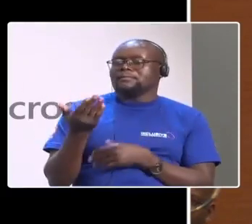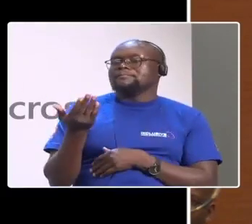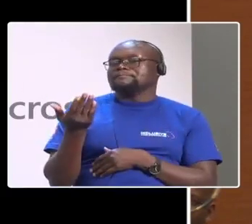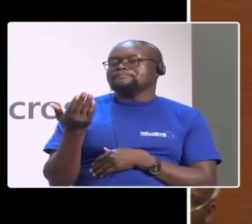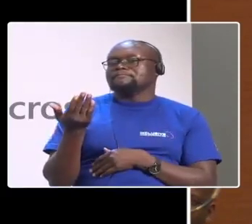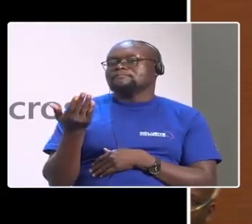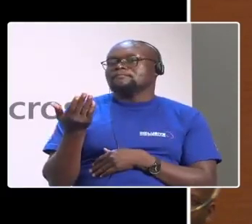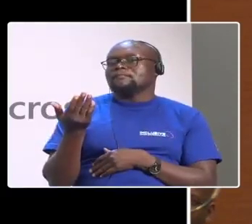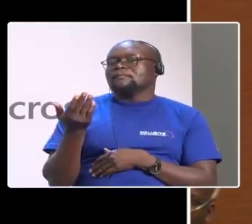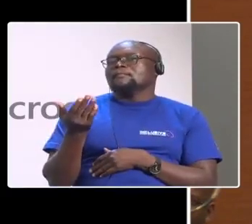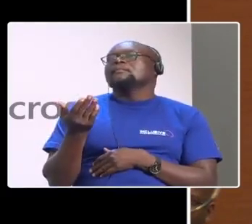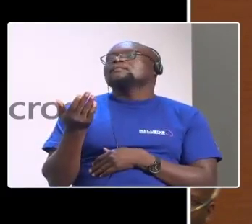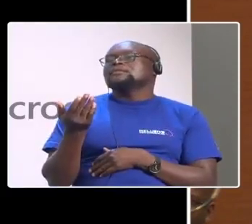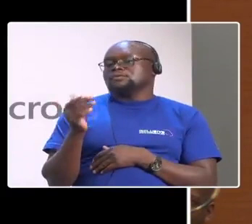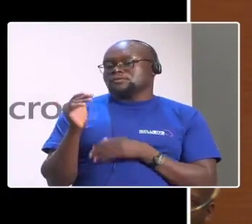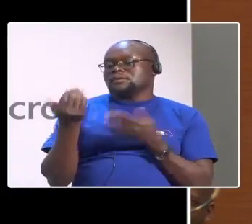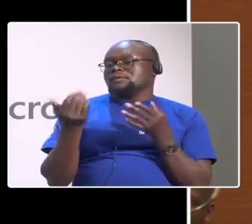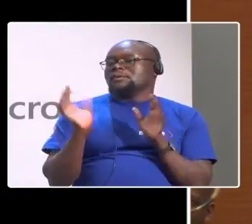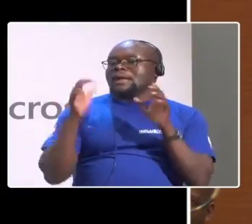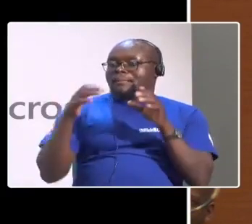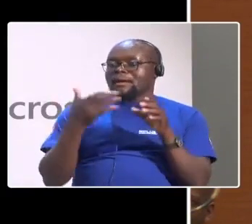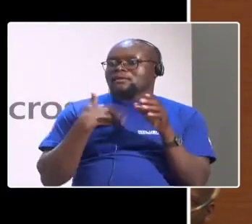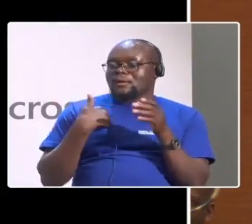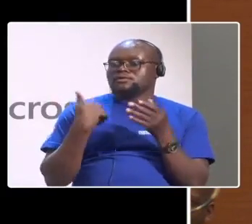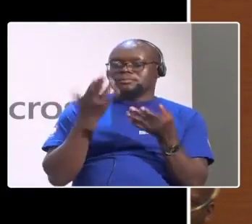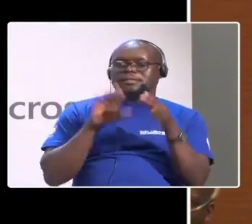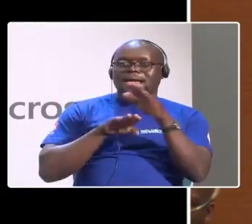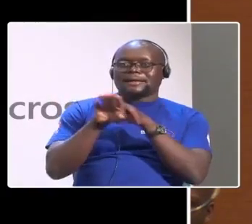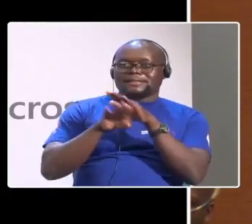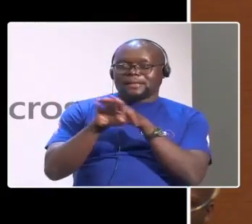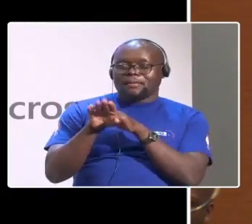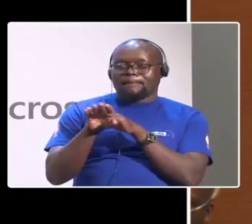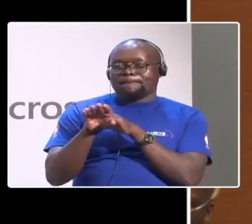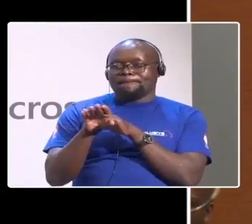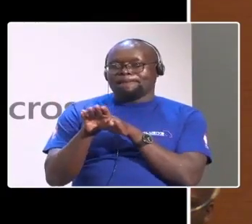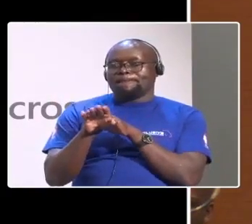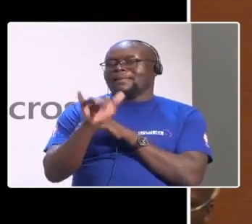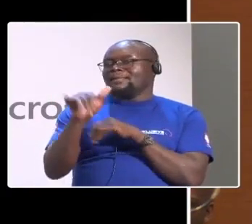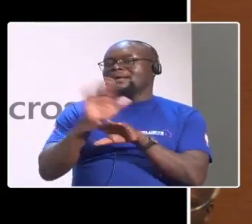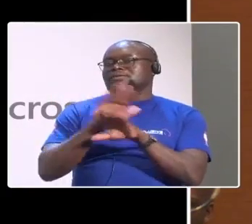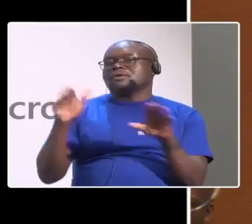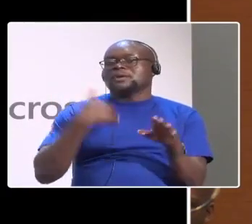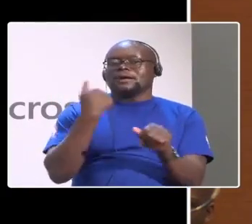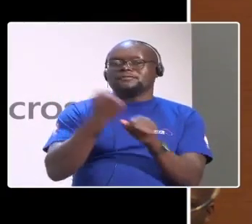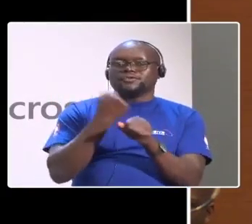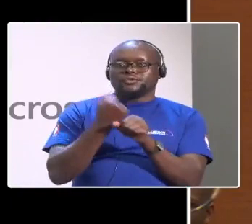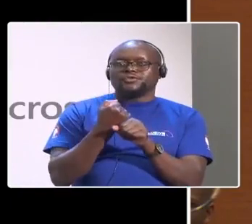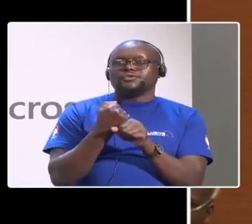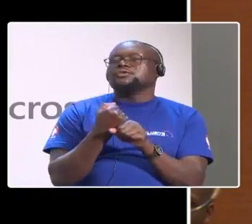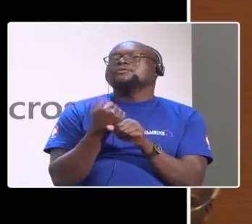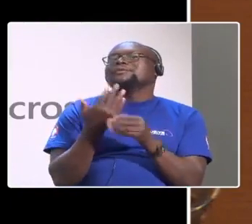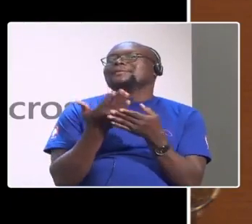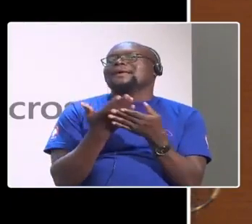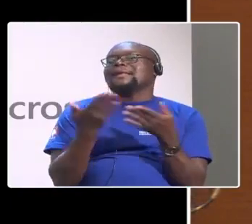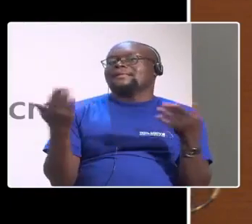the DNA of your company, that you want to be accessible. Yeah? And it does not have to be an additional